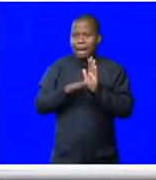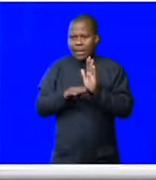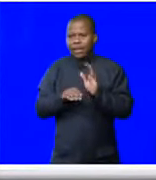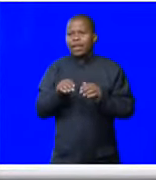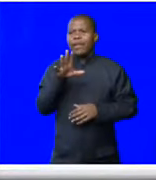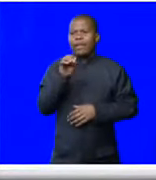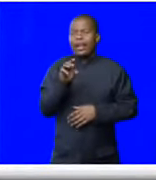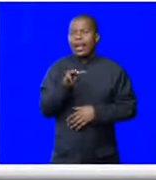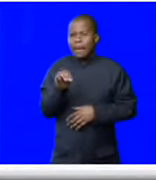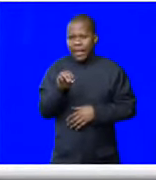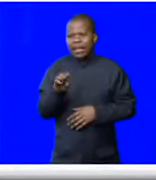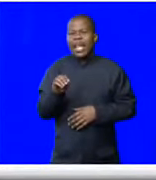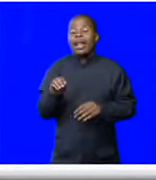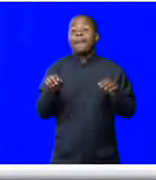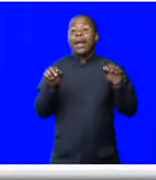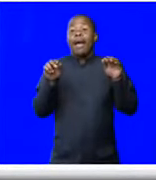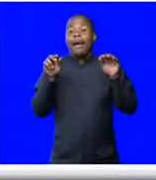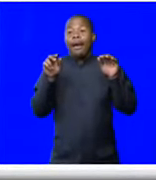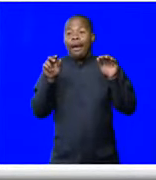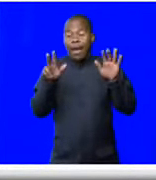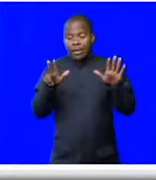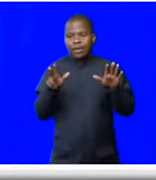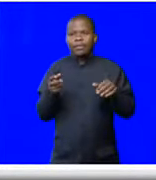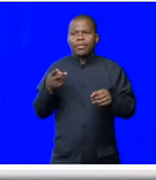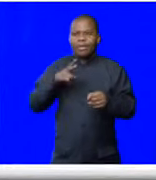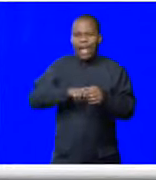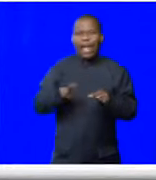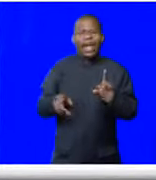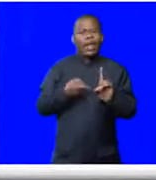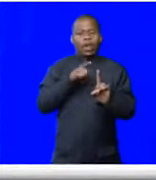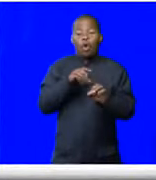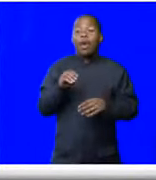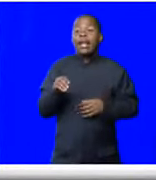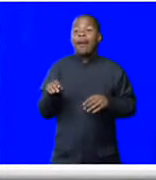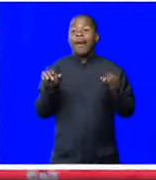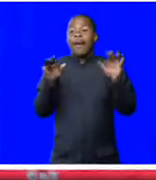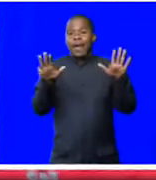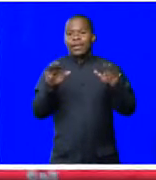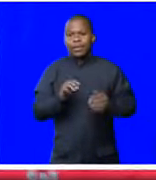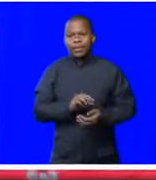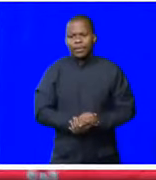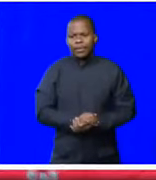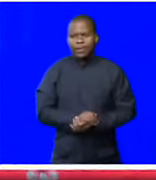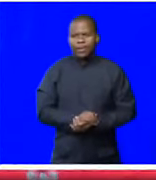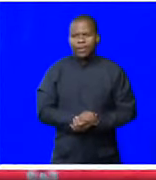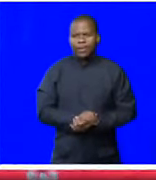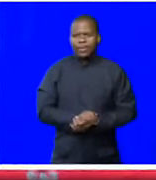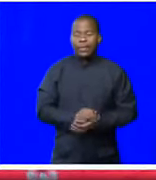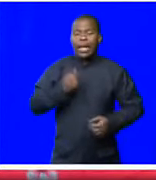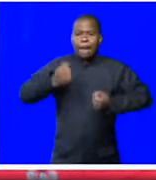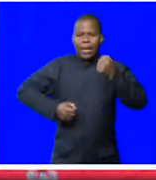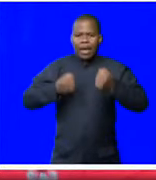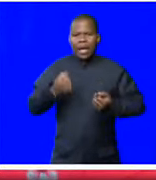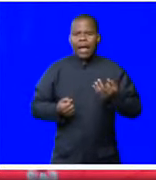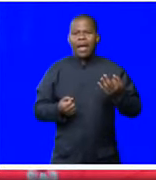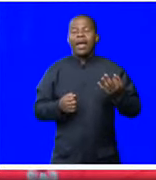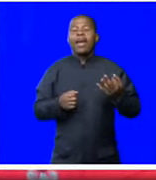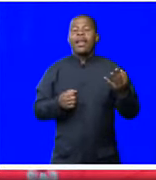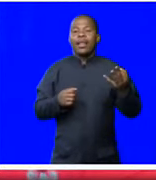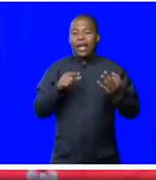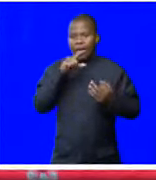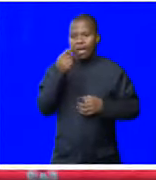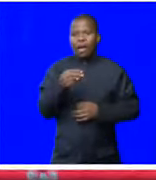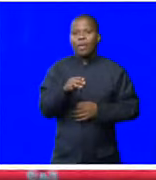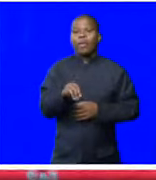meters freestyle. Smanga's performance was the last in this year's Commonwealth Games. Athletics trio Menzwogu Mcebe,